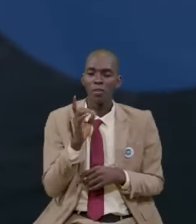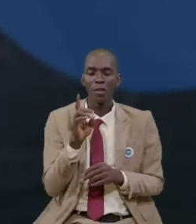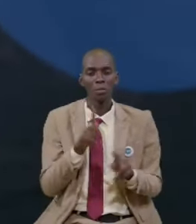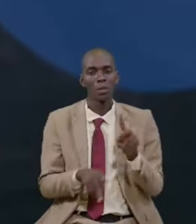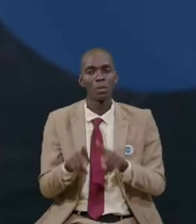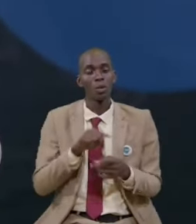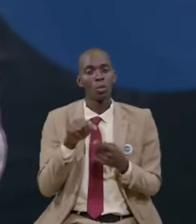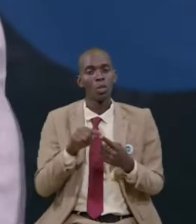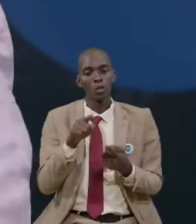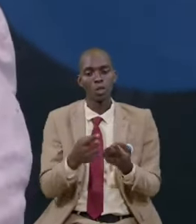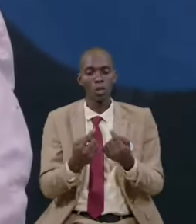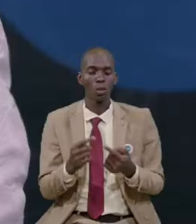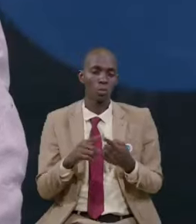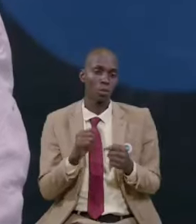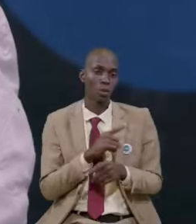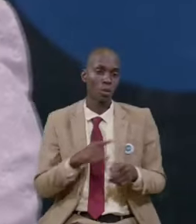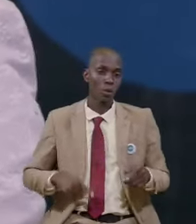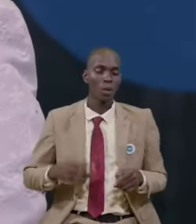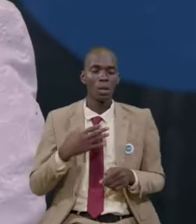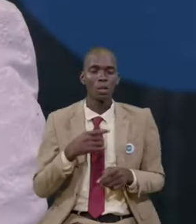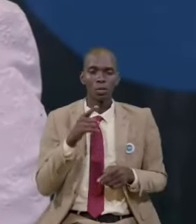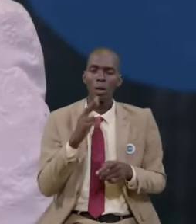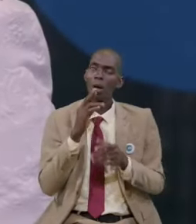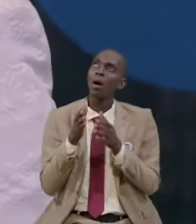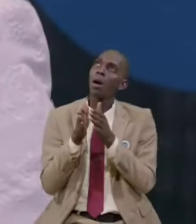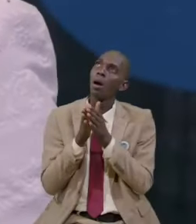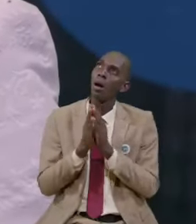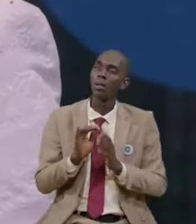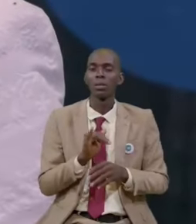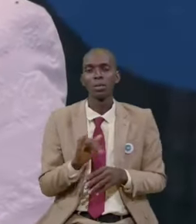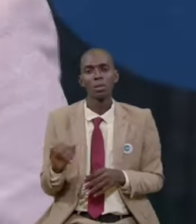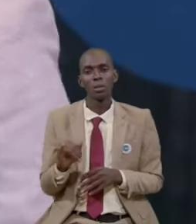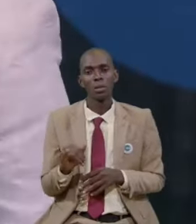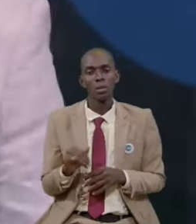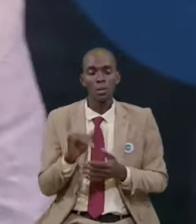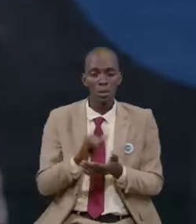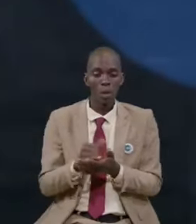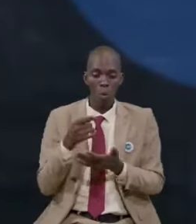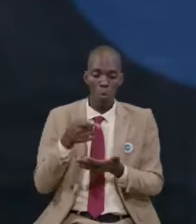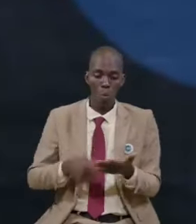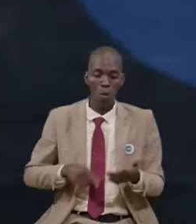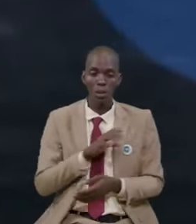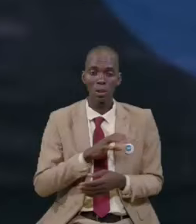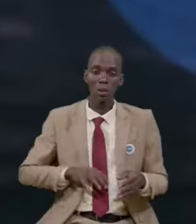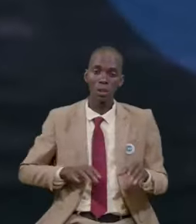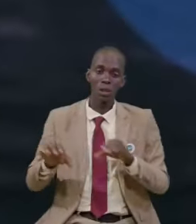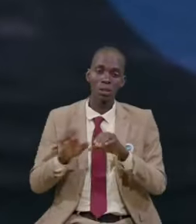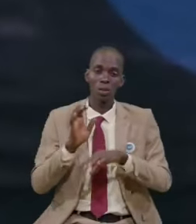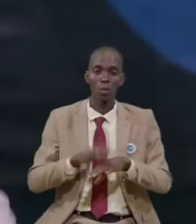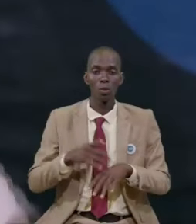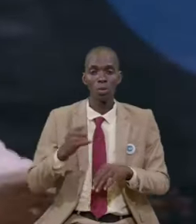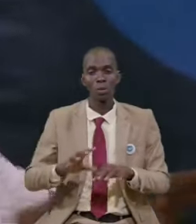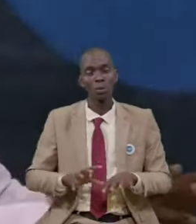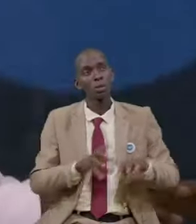are asking that what Christ did on the cross of Calvary will impact on your